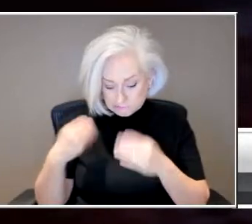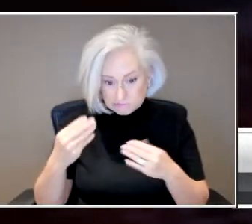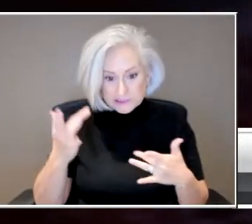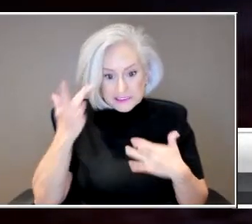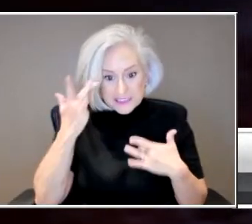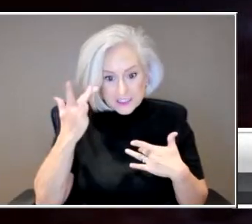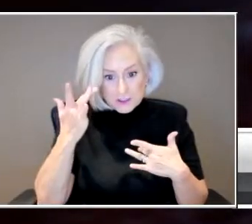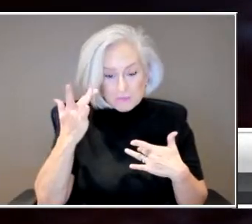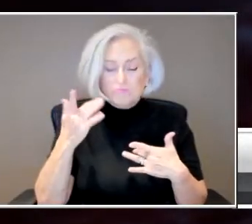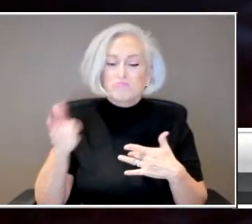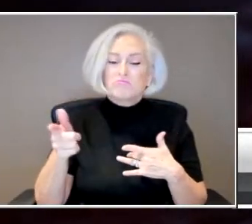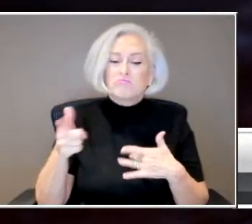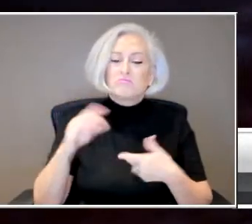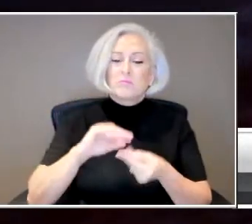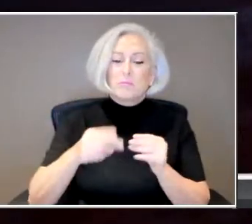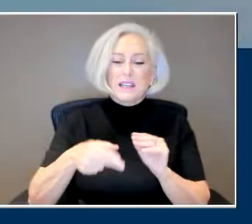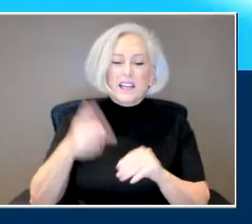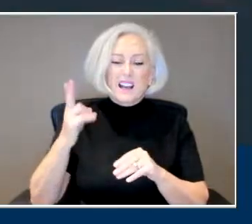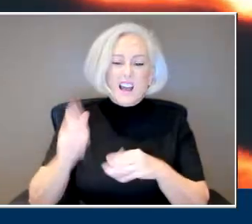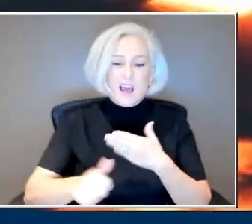genetic counselors in cancer care.